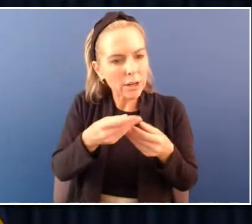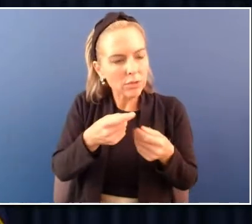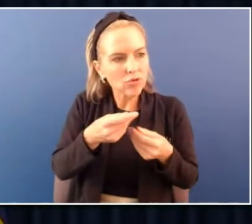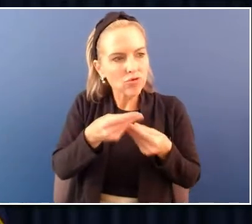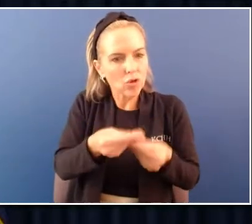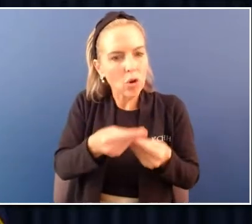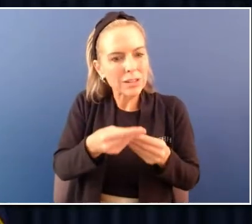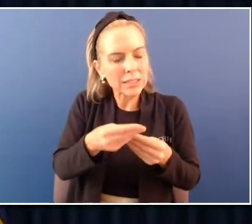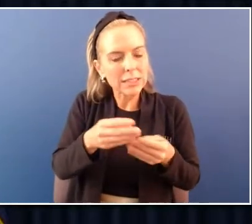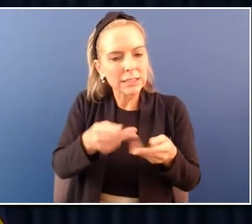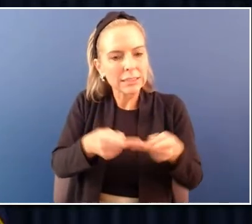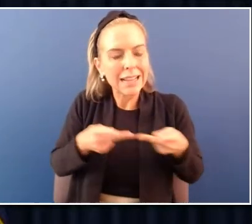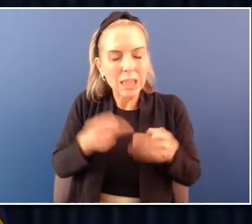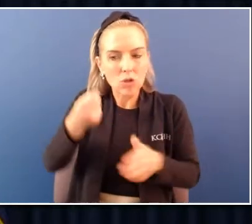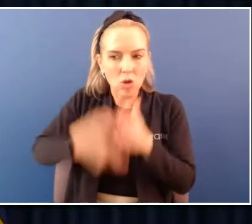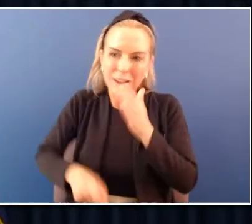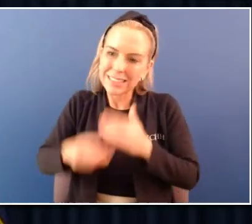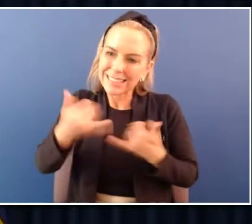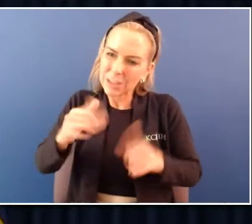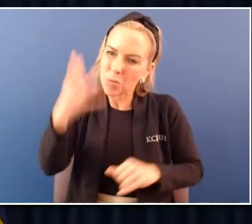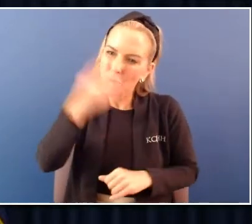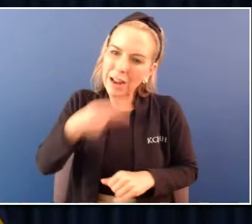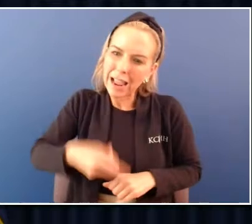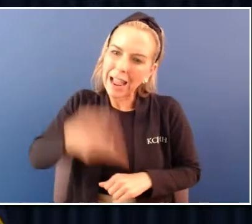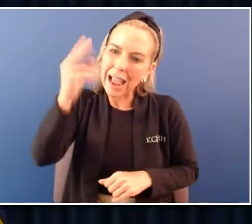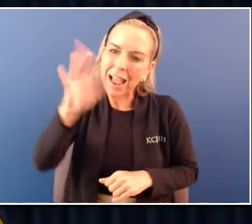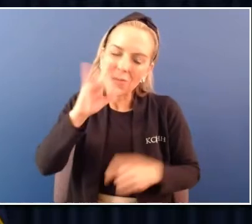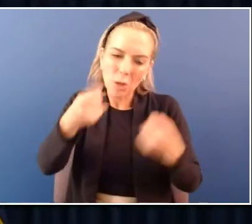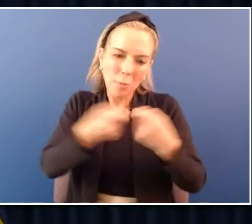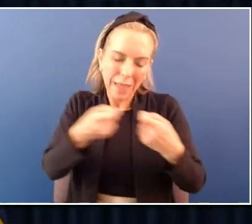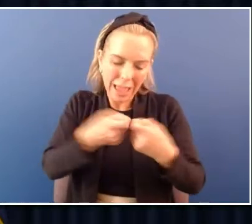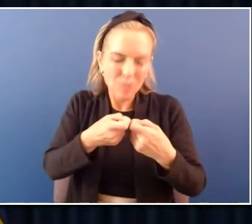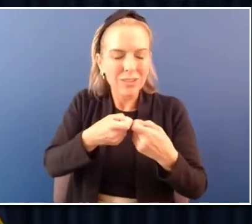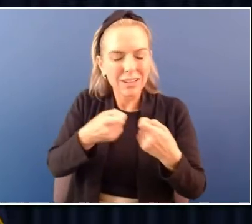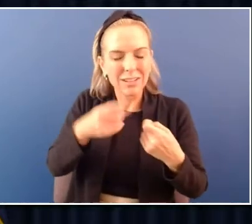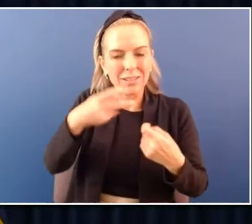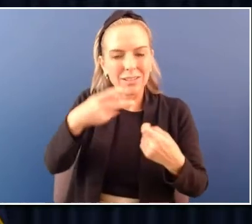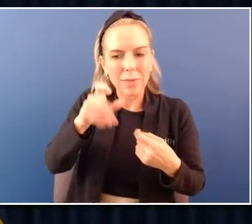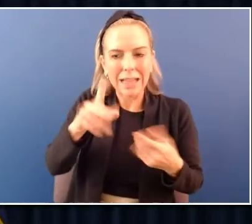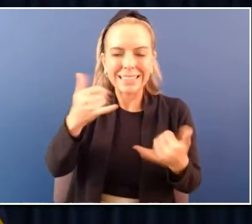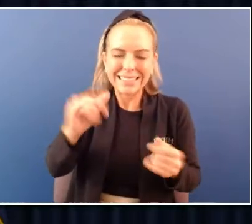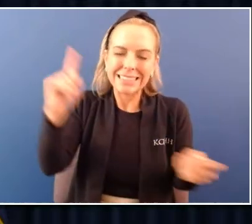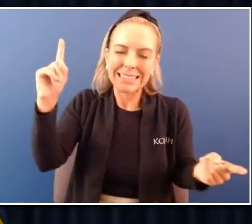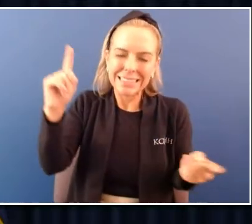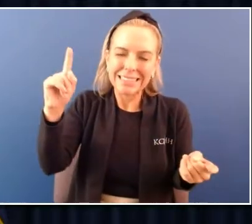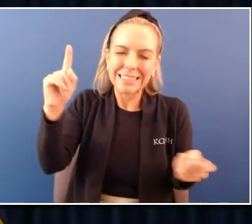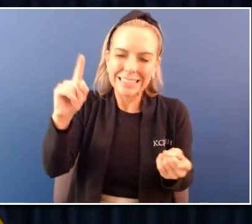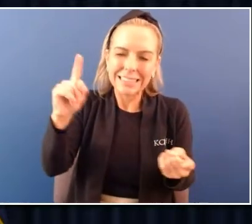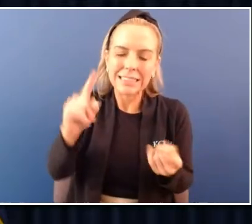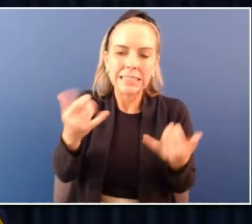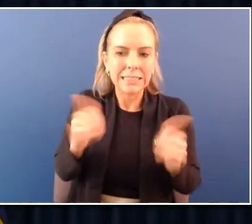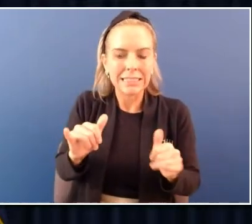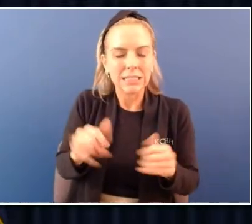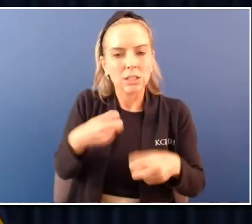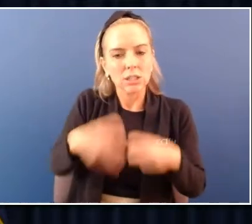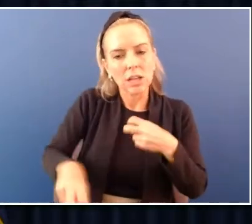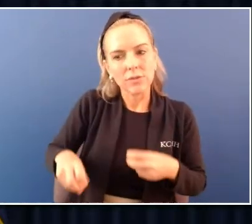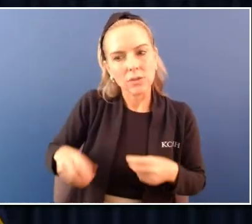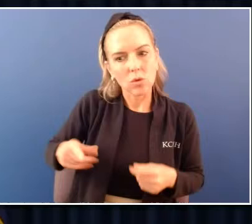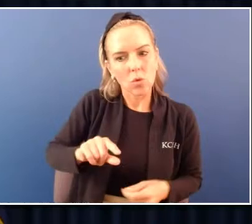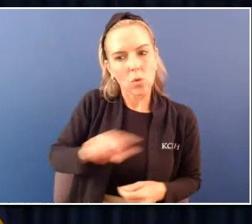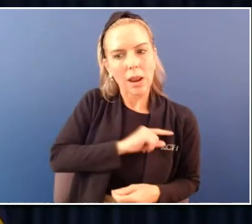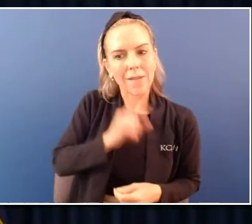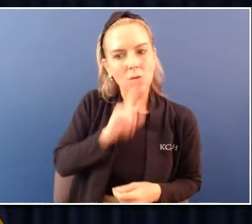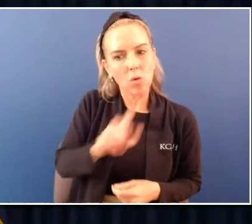is still pretty high. That's the battery pack. It's coming down. And right now, it's still tough to qualify for the credits that are meant to